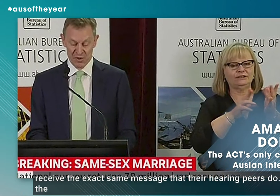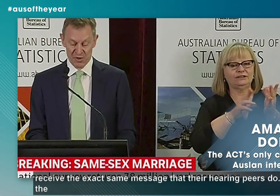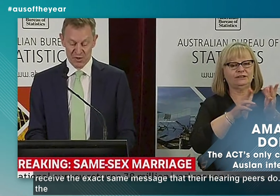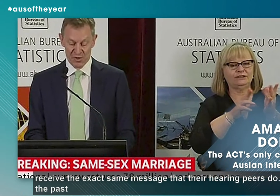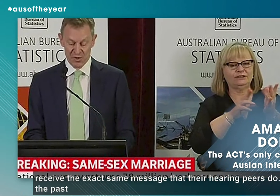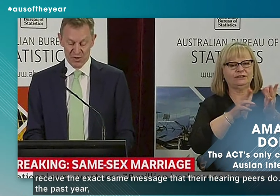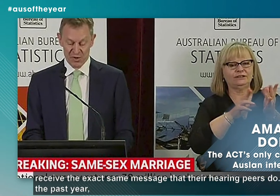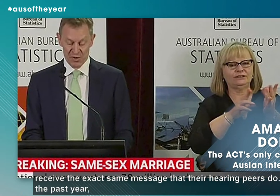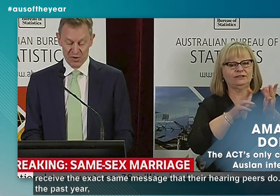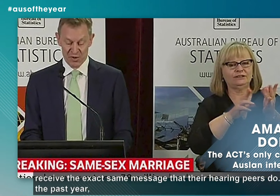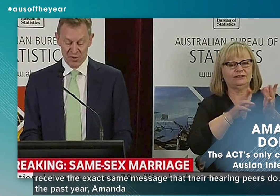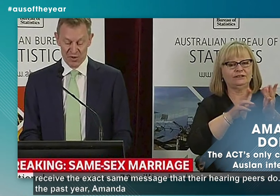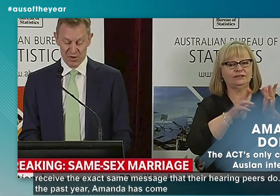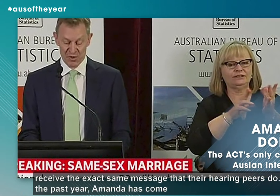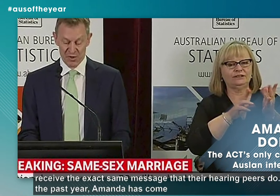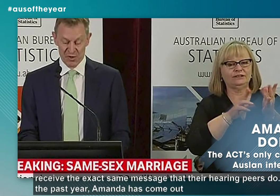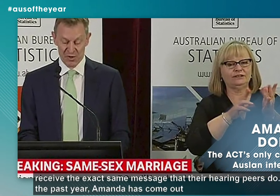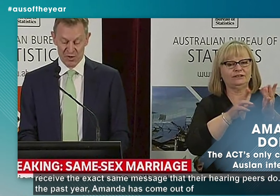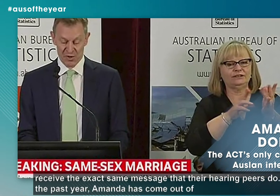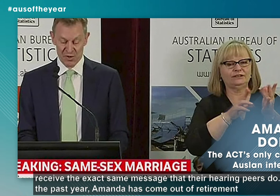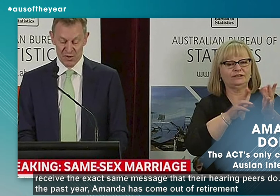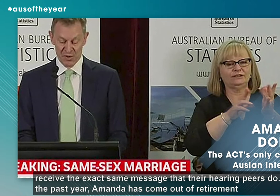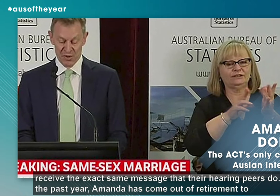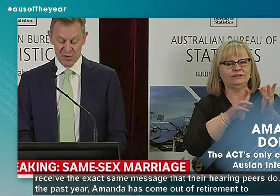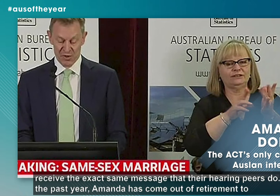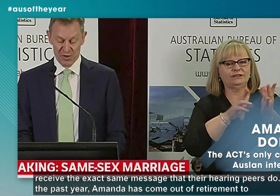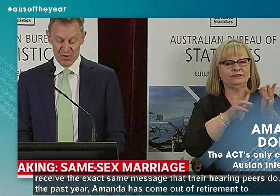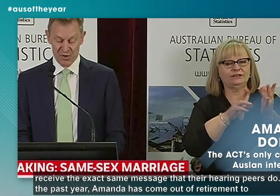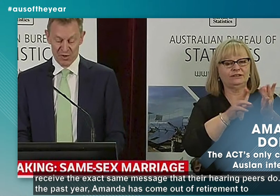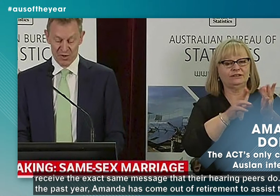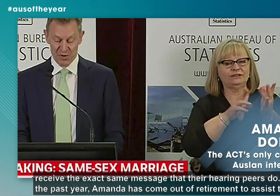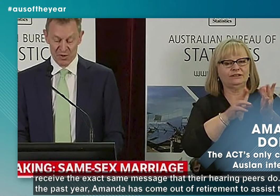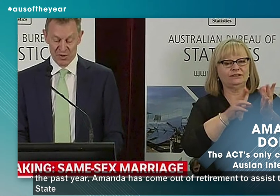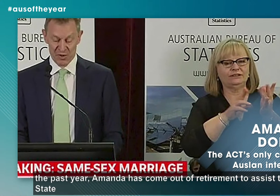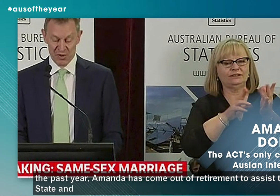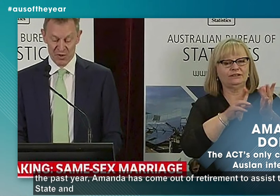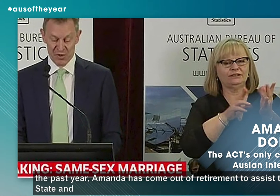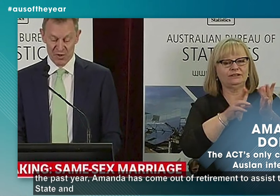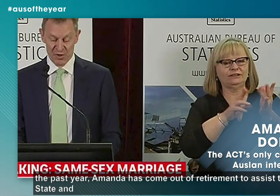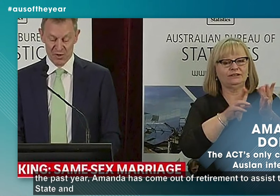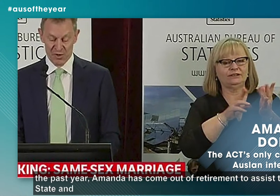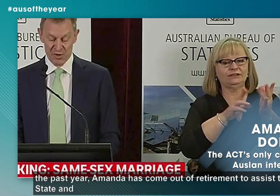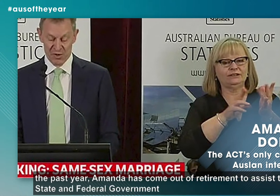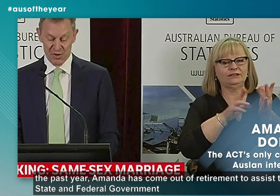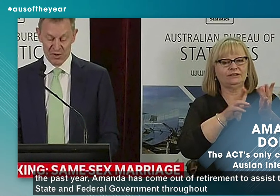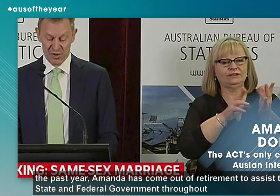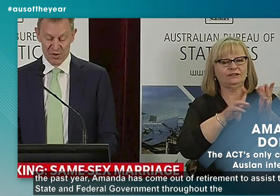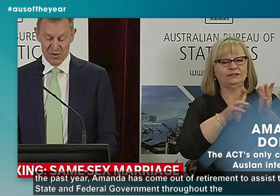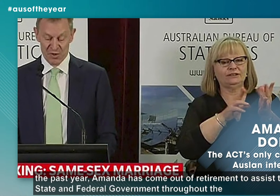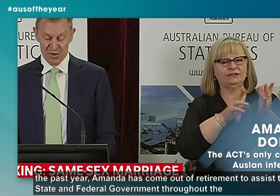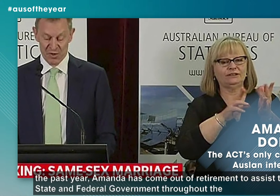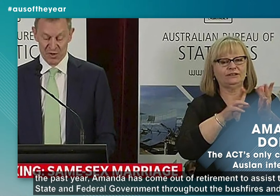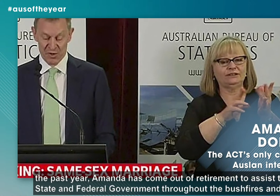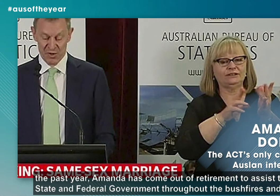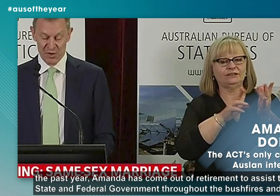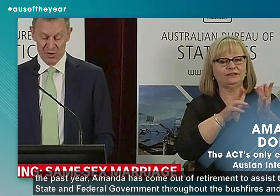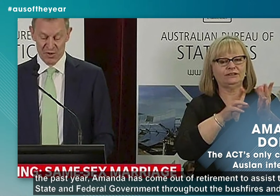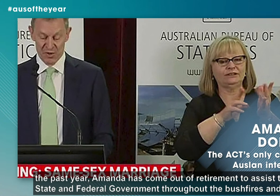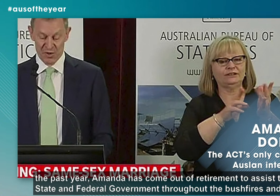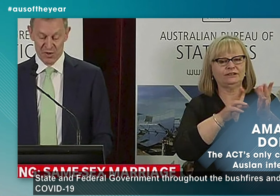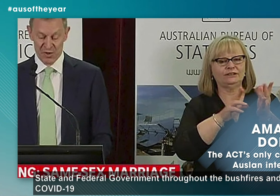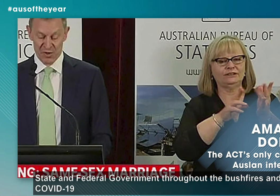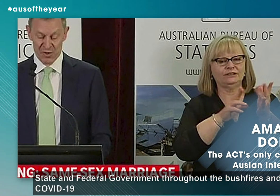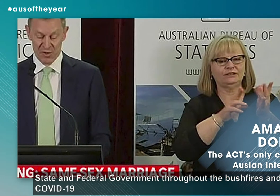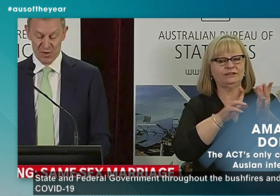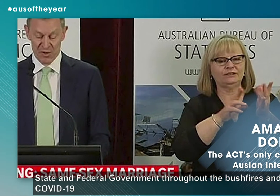has come out of retirement to assist the state and federal government throughout the bushfires and COVID-19 crisis,